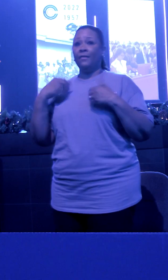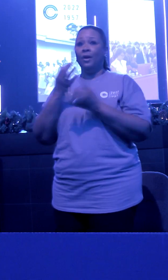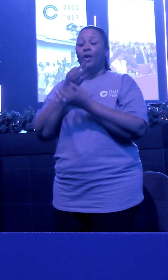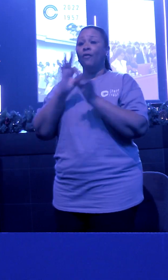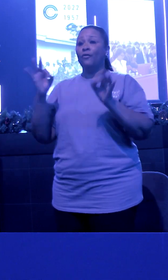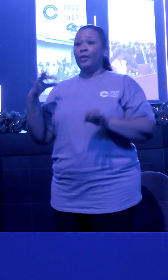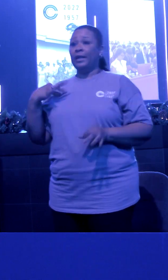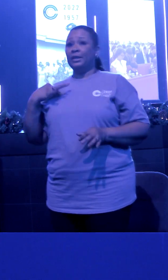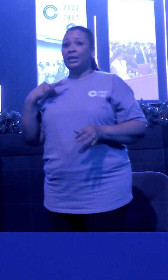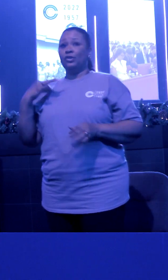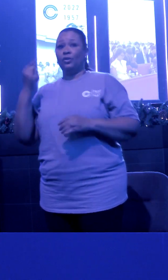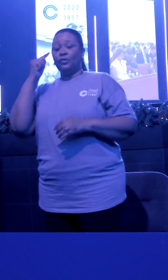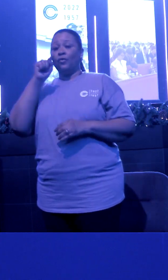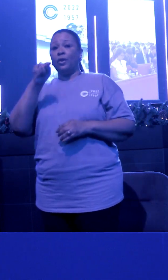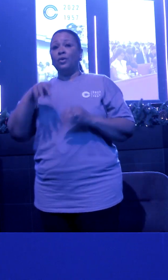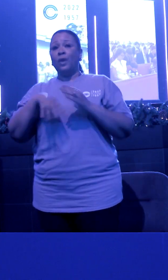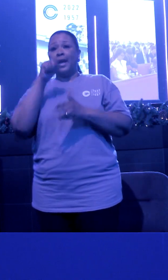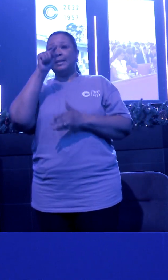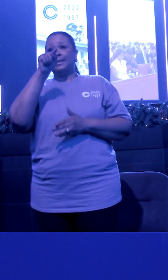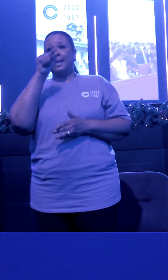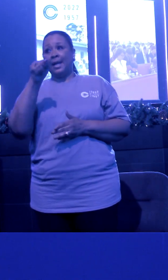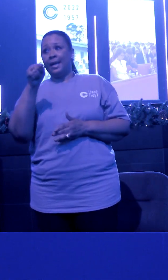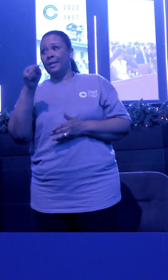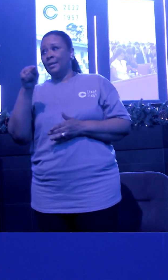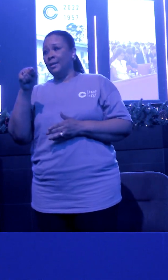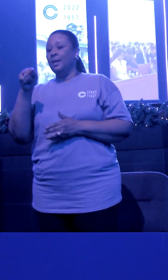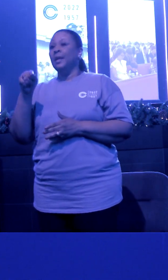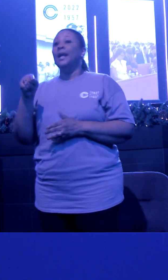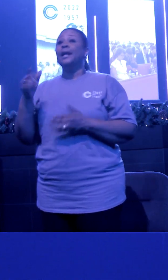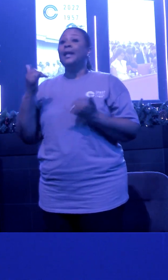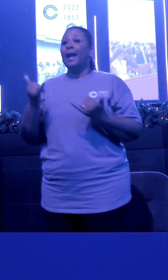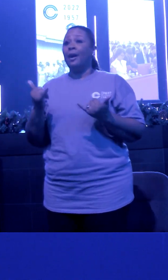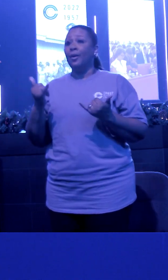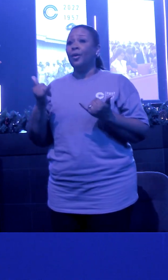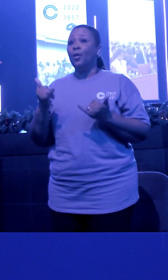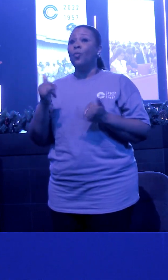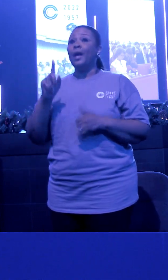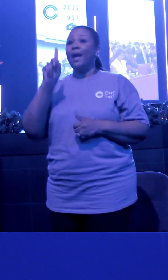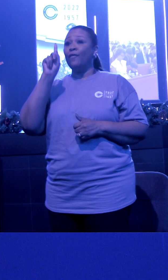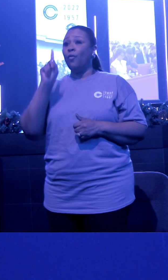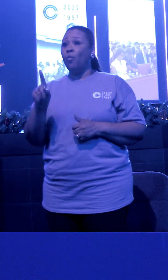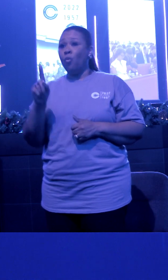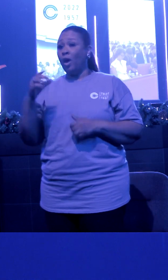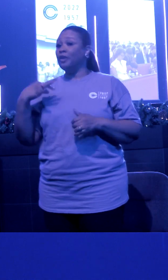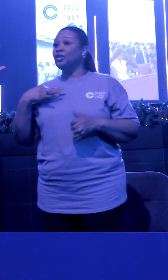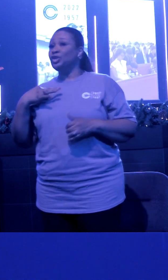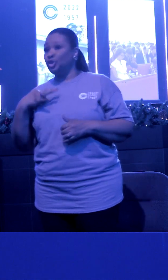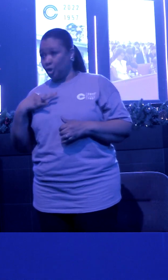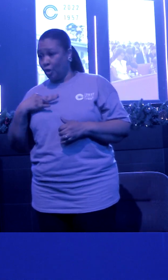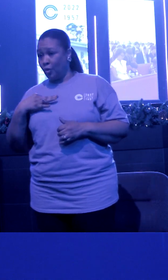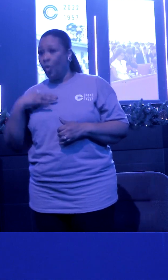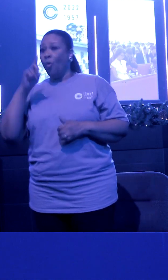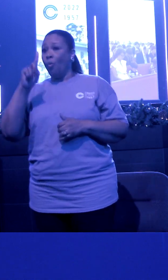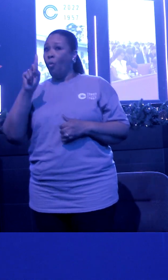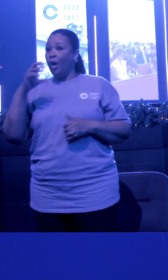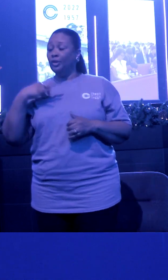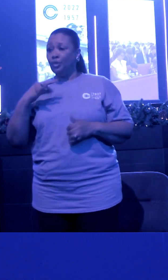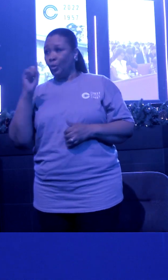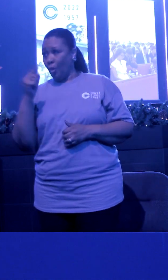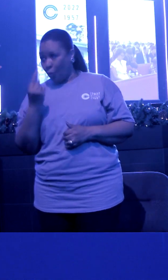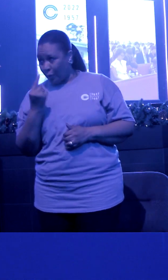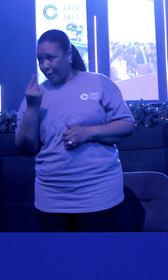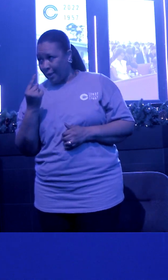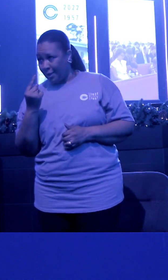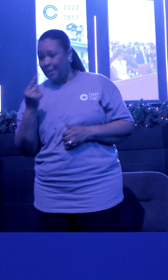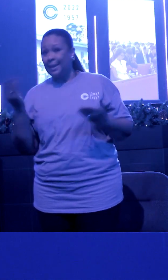Anniversary t-shirt on your way in. We have them in all the lobbies. Now here's the deal. We have one shirt per adult